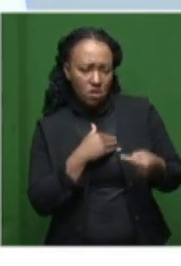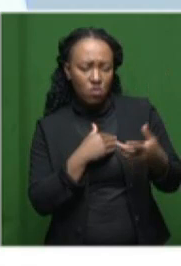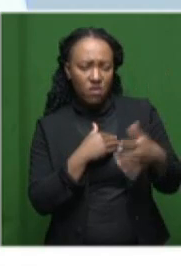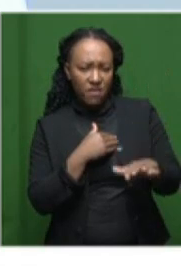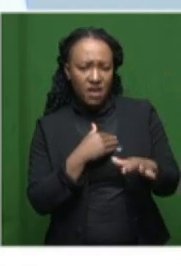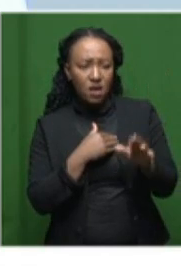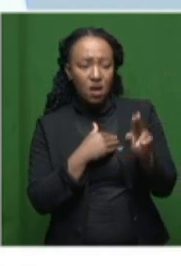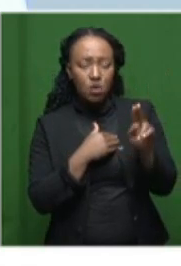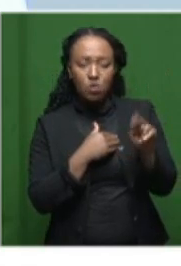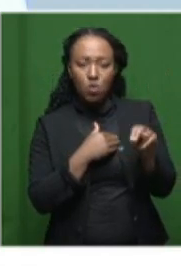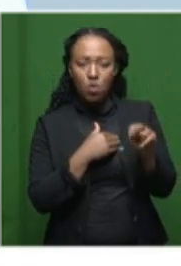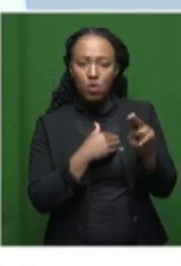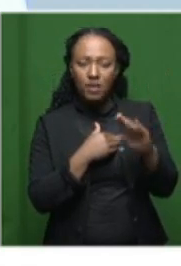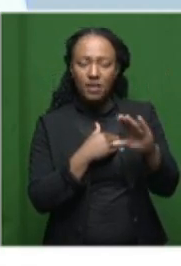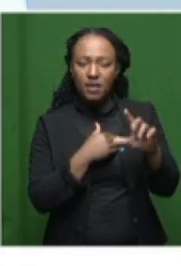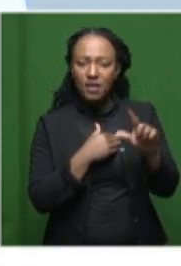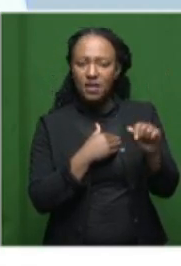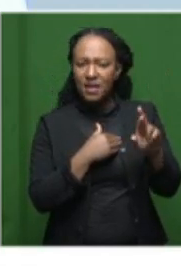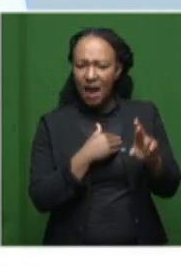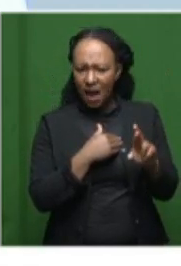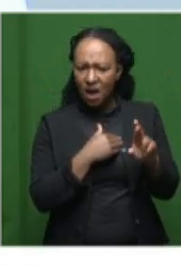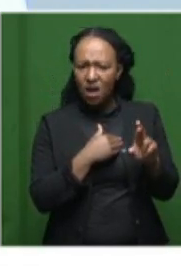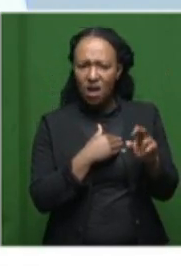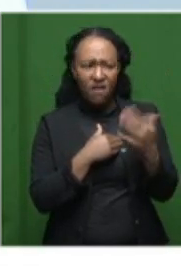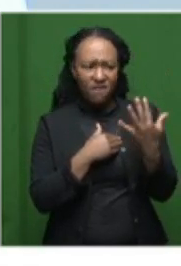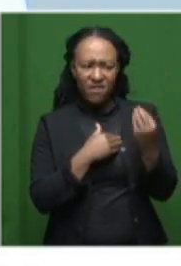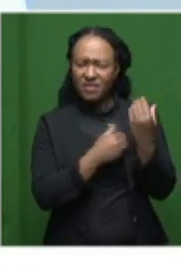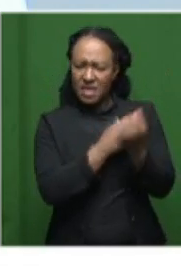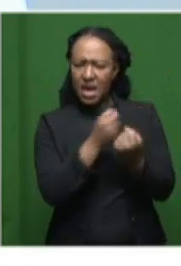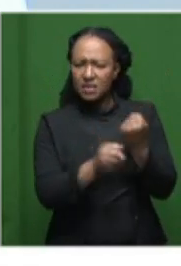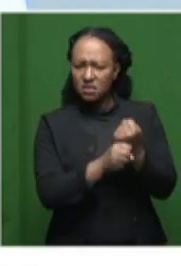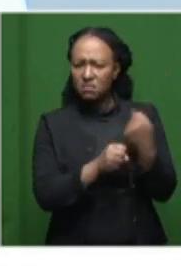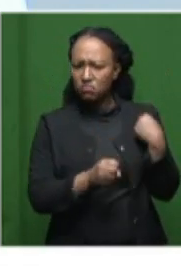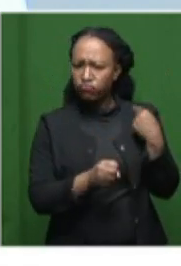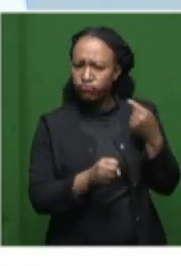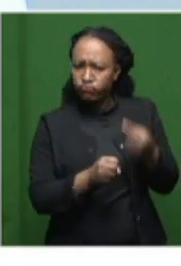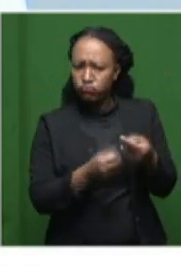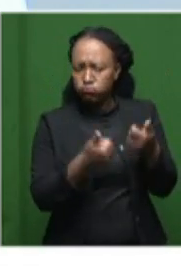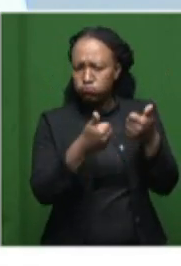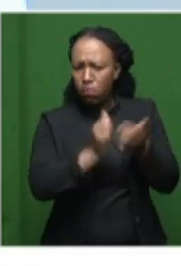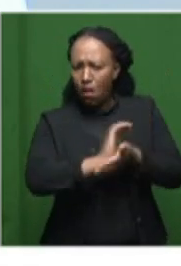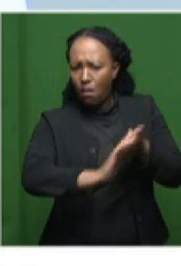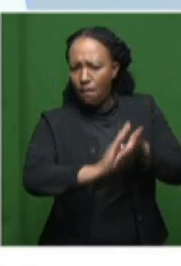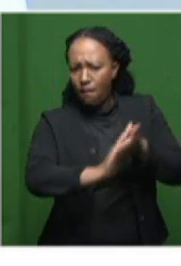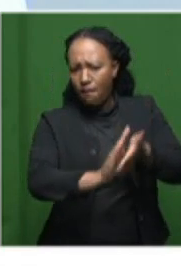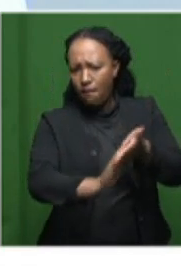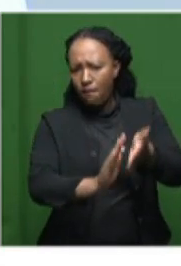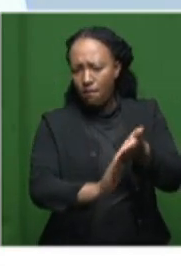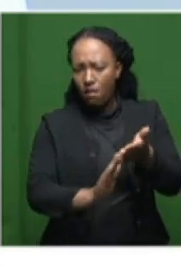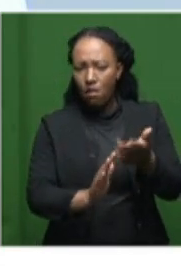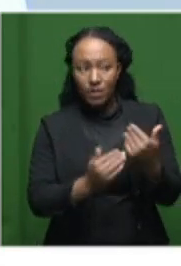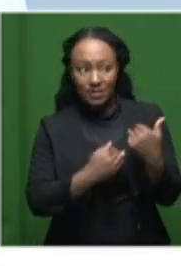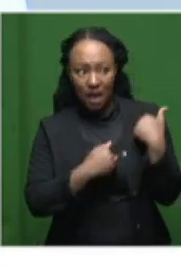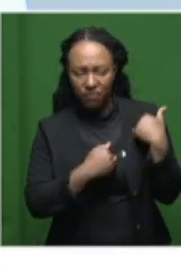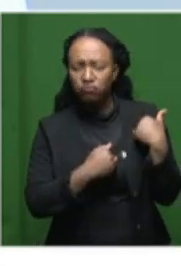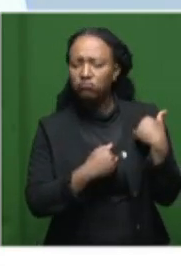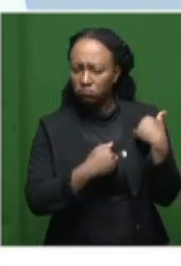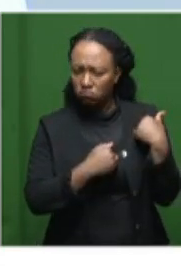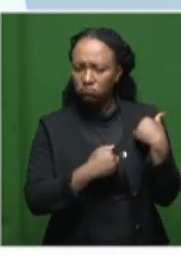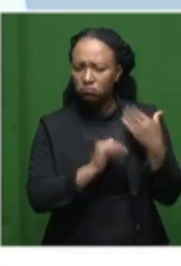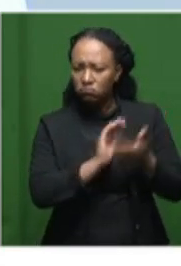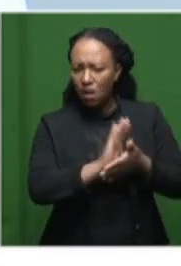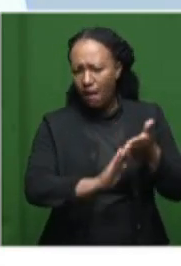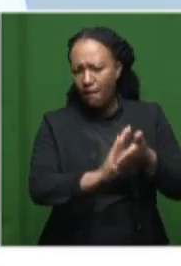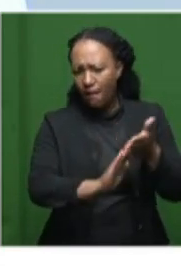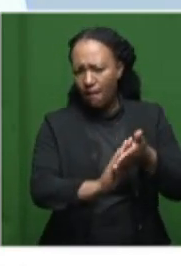nuclear facilities for more than 50 years. So we've got an impeccable record in terms of safe operation of these